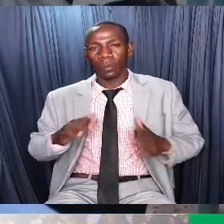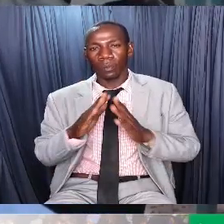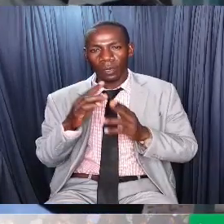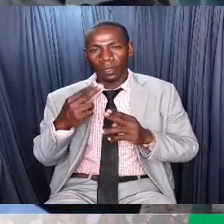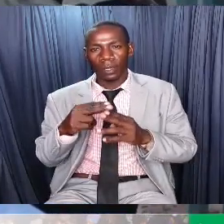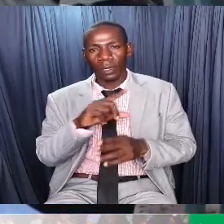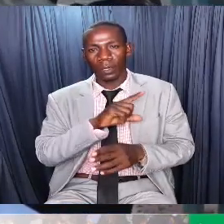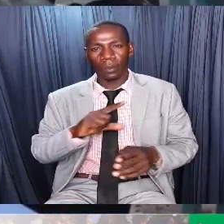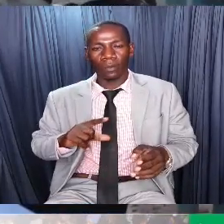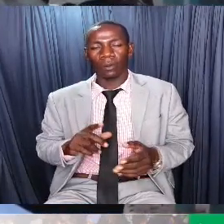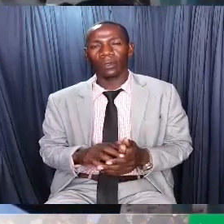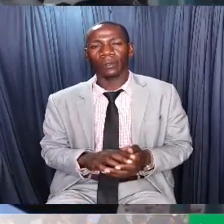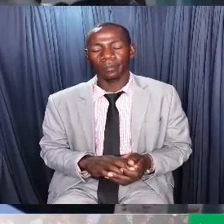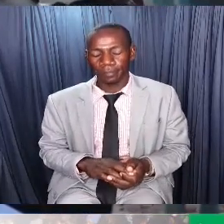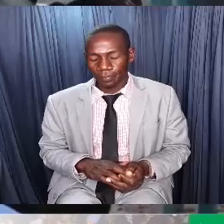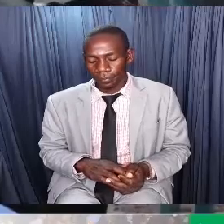jina la Bwana. Let's pray in the name of the Lord.